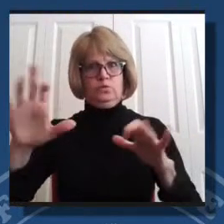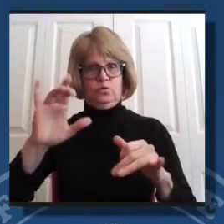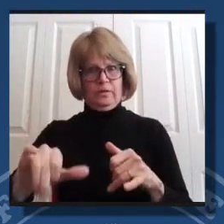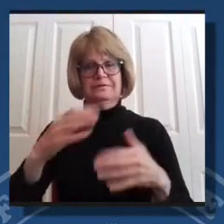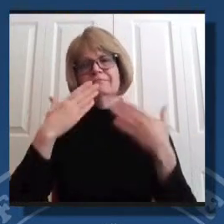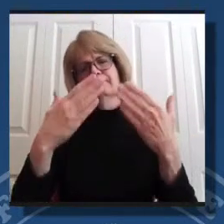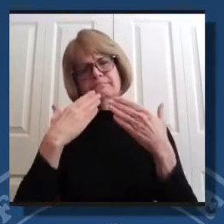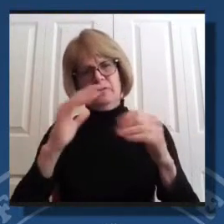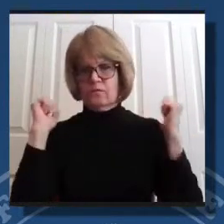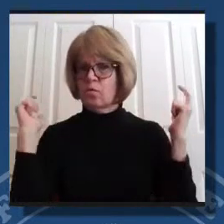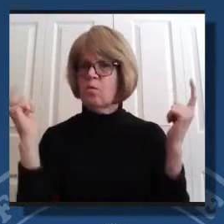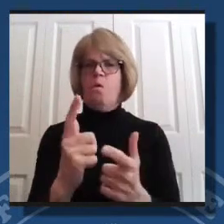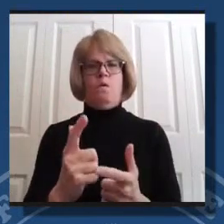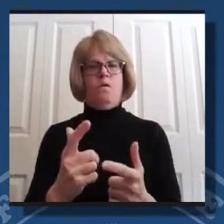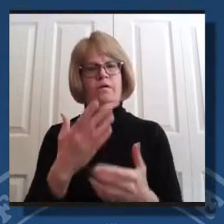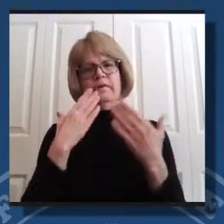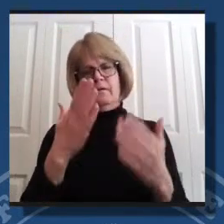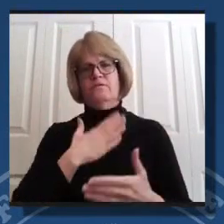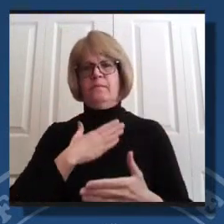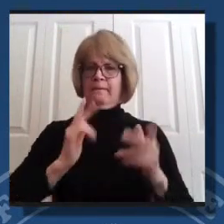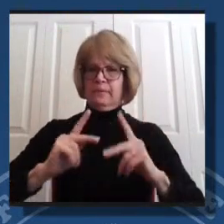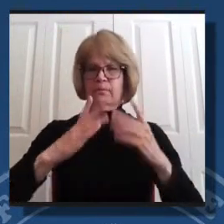my constituents. Thank you.